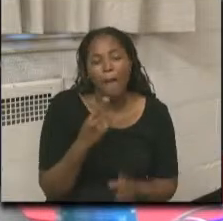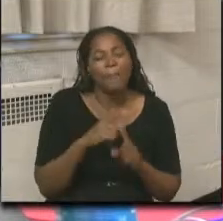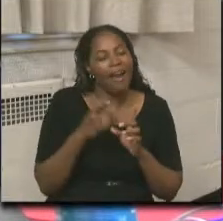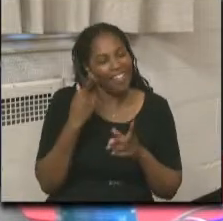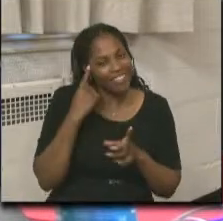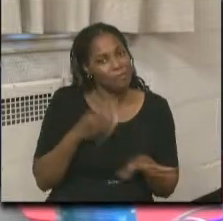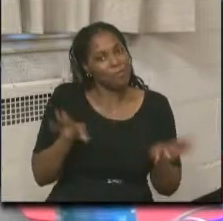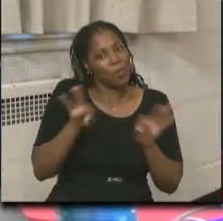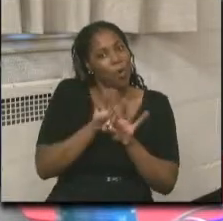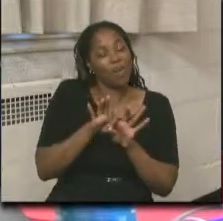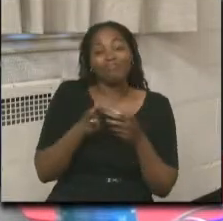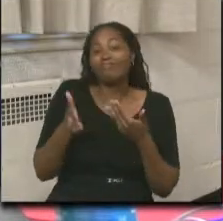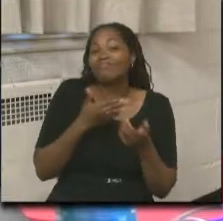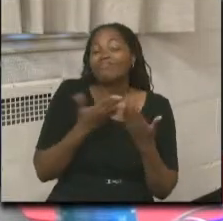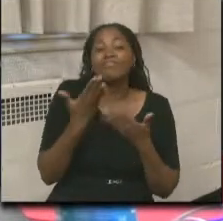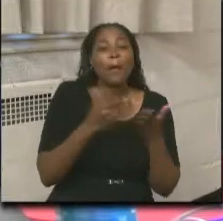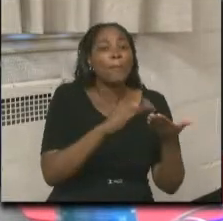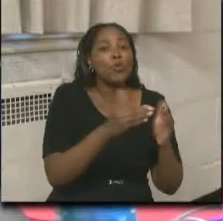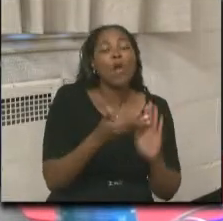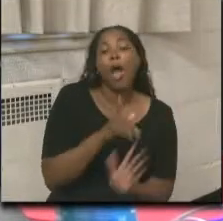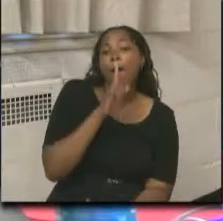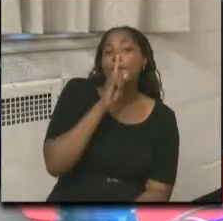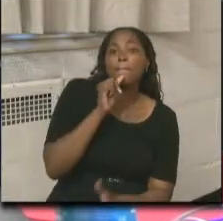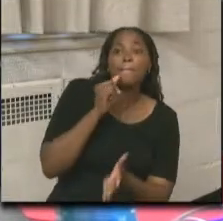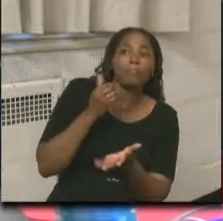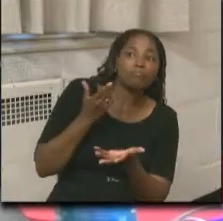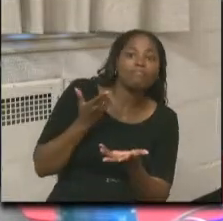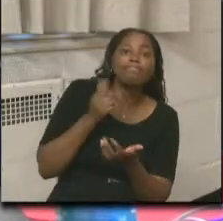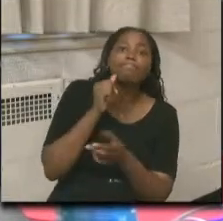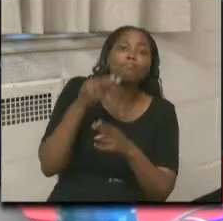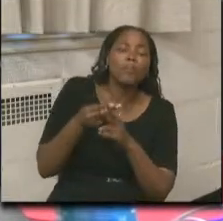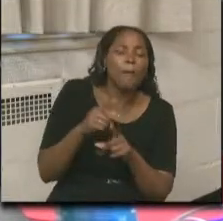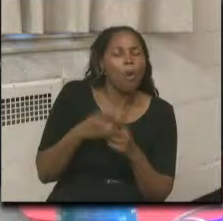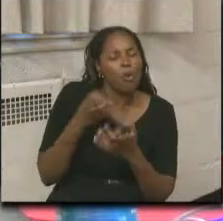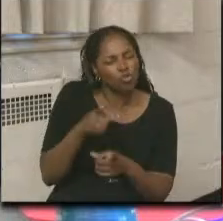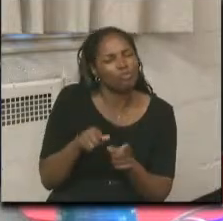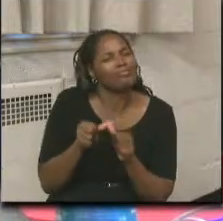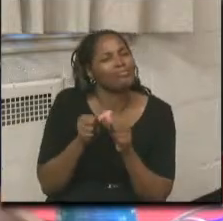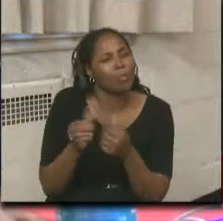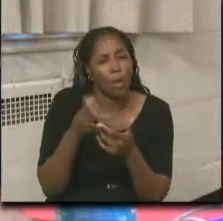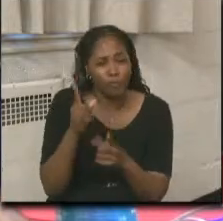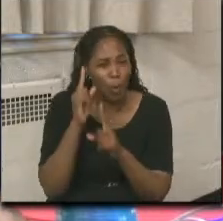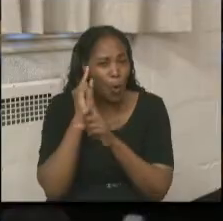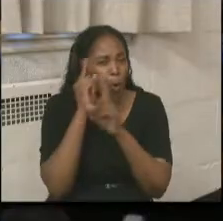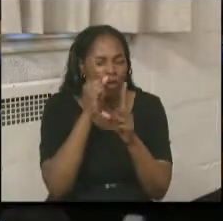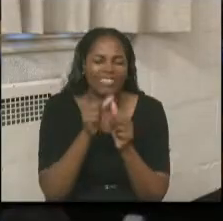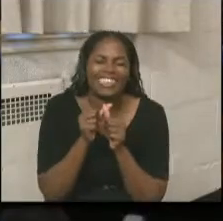you continue to pursue that path, whatever it may look like for you. So thank you.